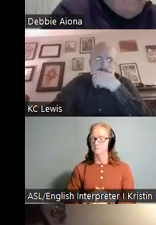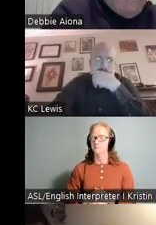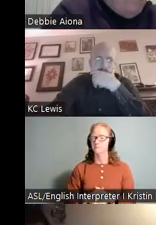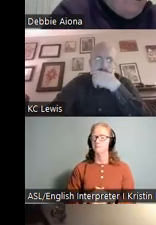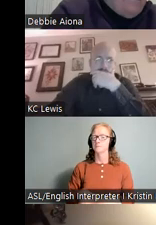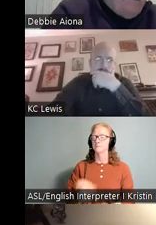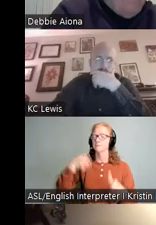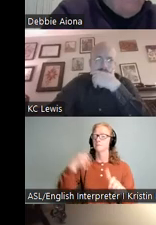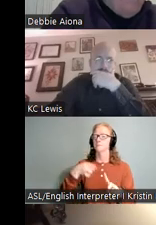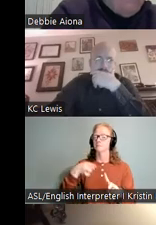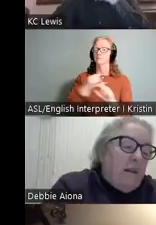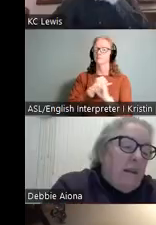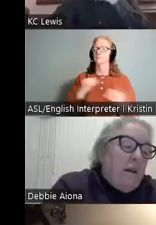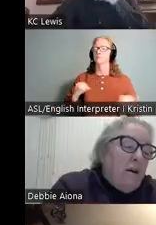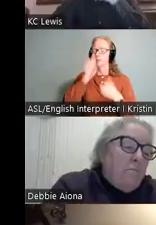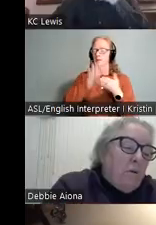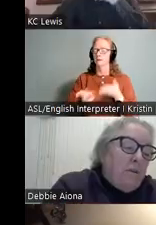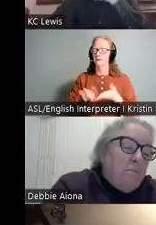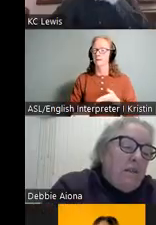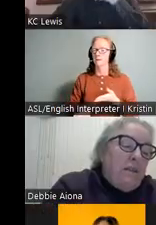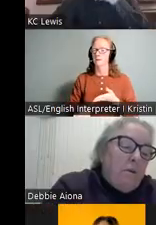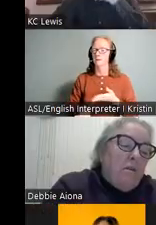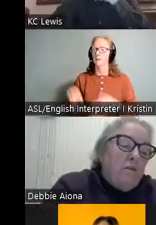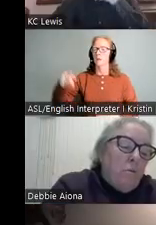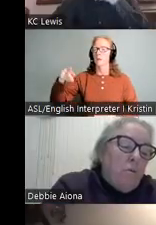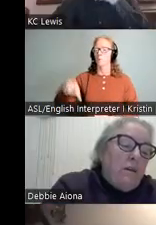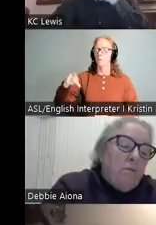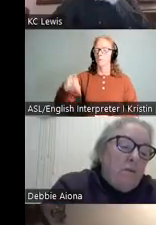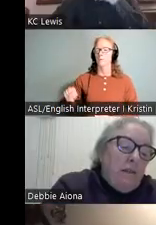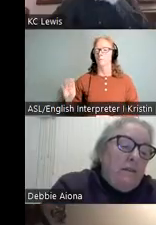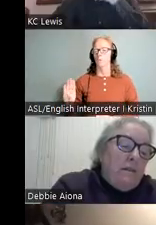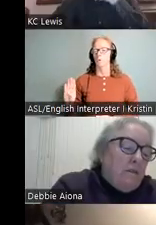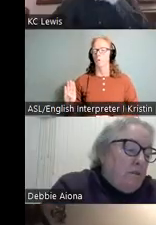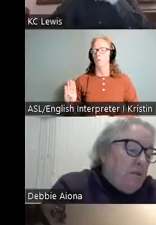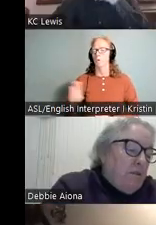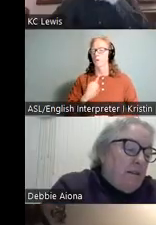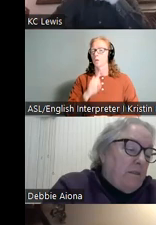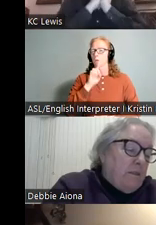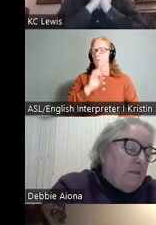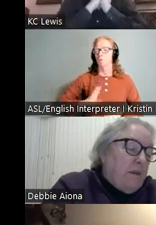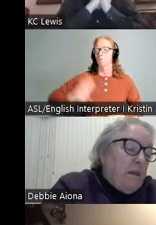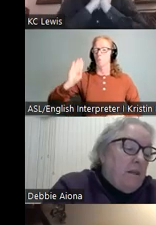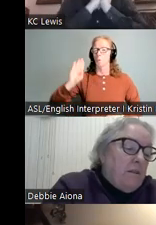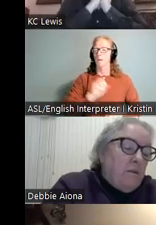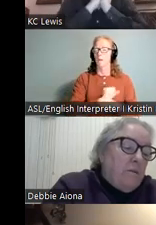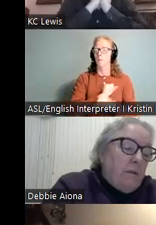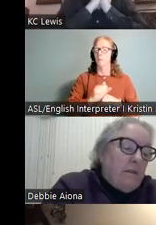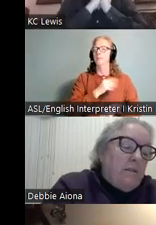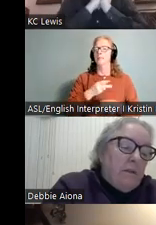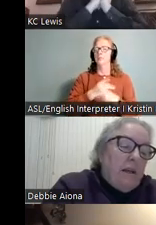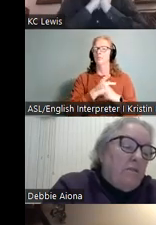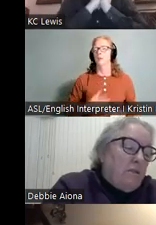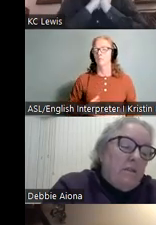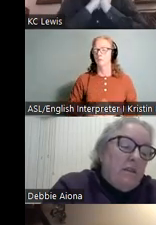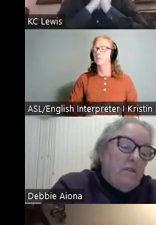mission is to independently investigate Portland Police Bureau sworn employees and supervisors. So it